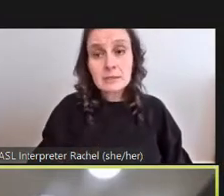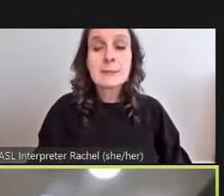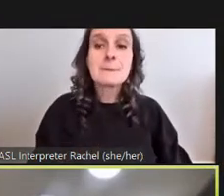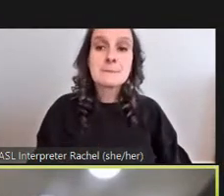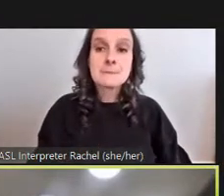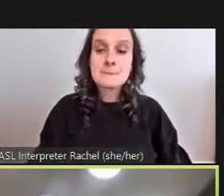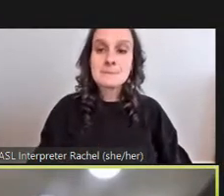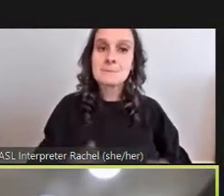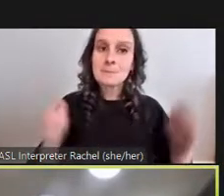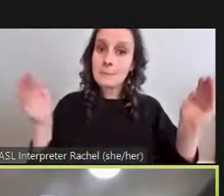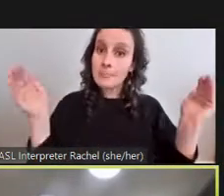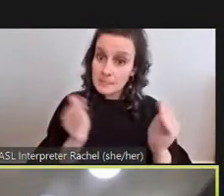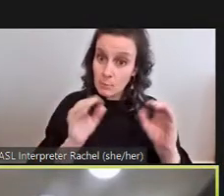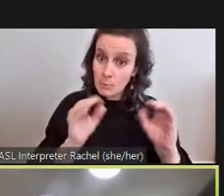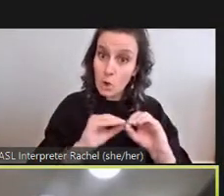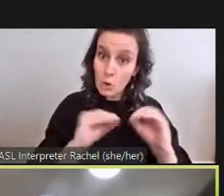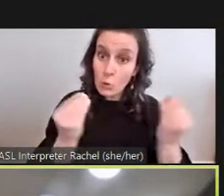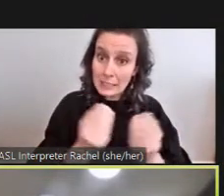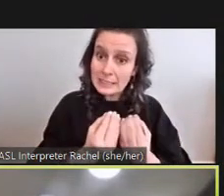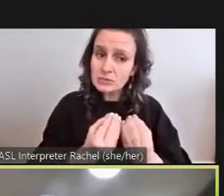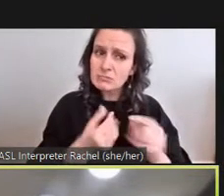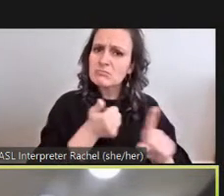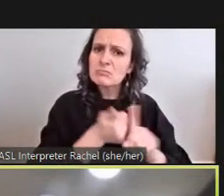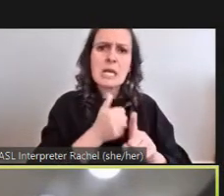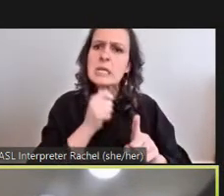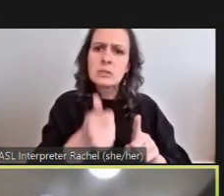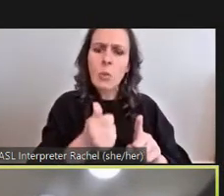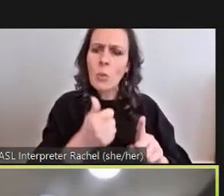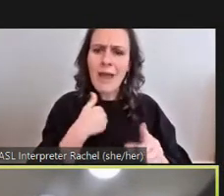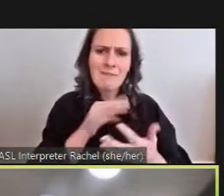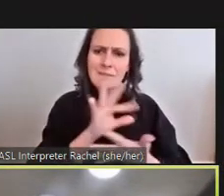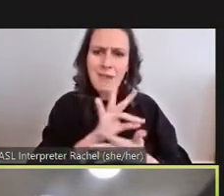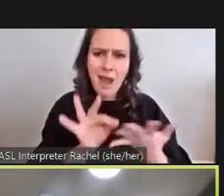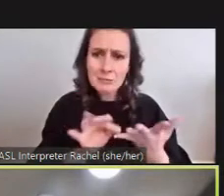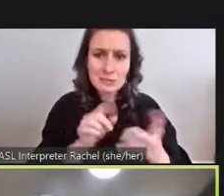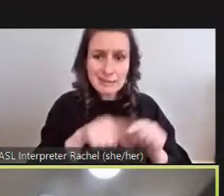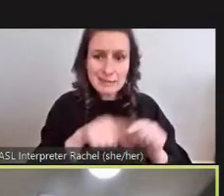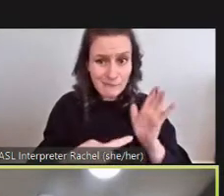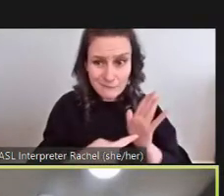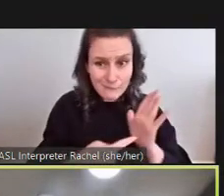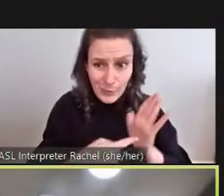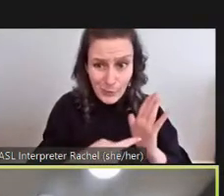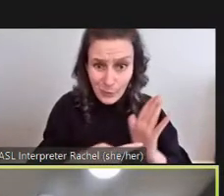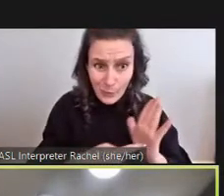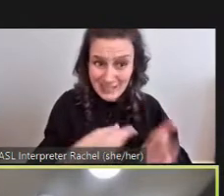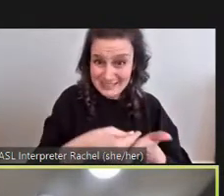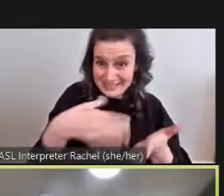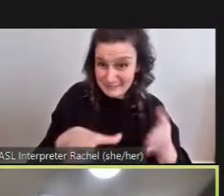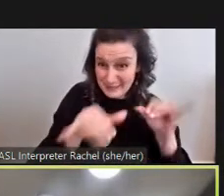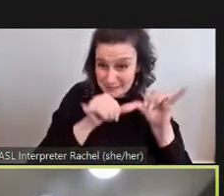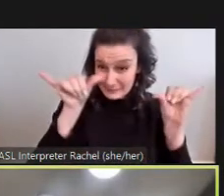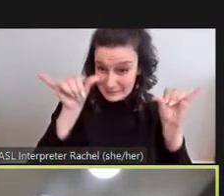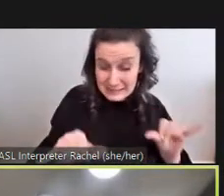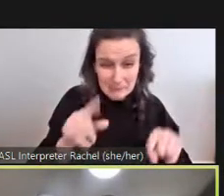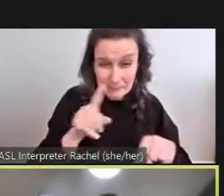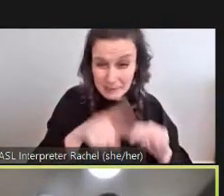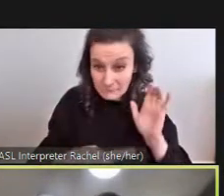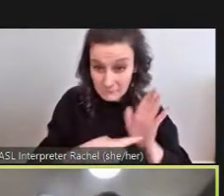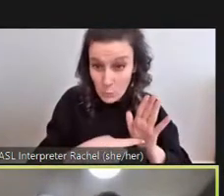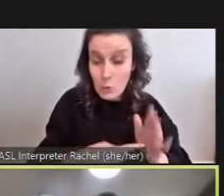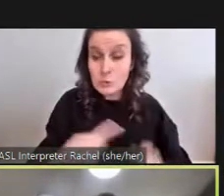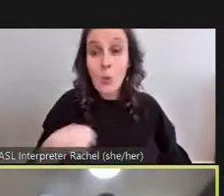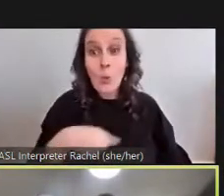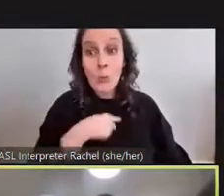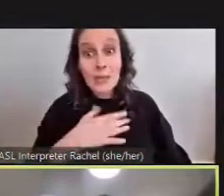But small organizations often do not have that option because they cannot afford an expensive system. So we are